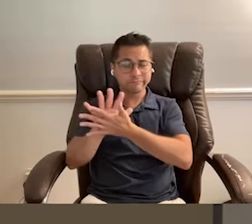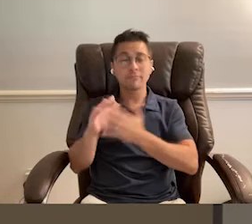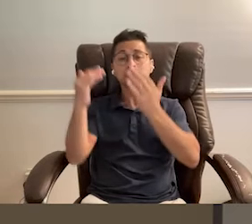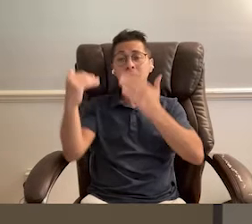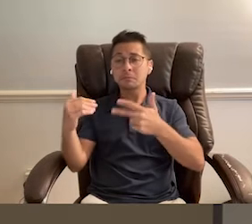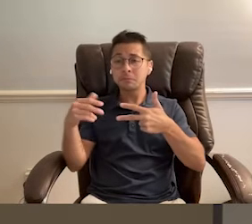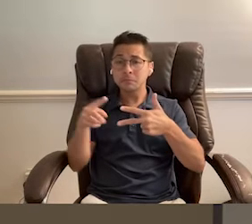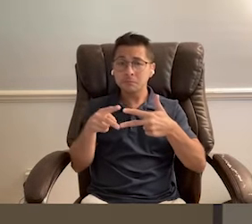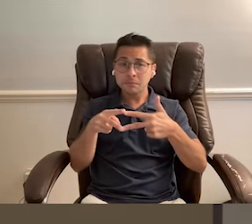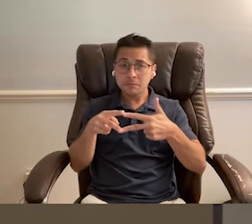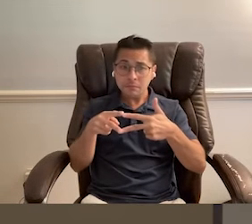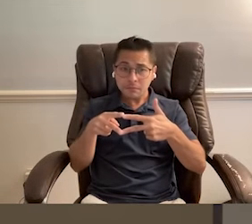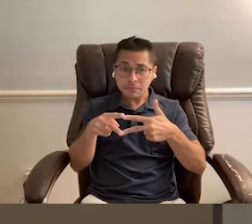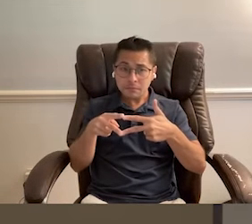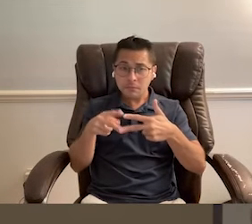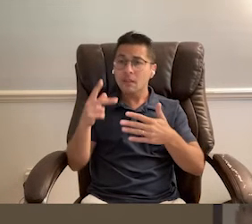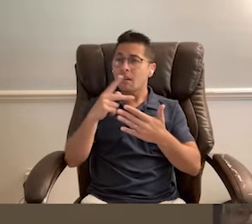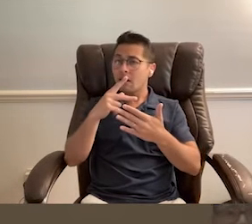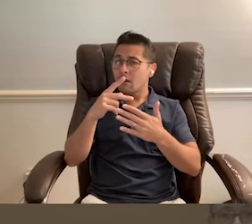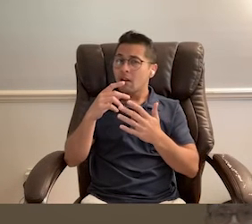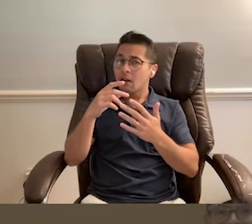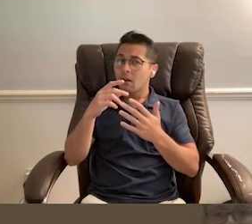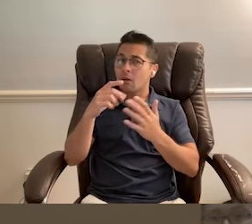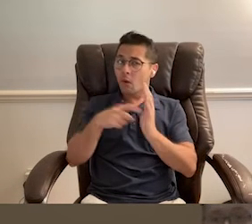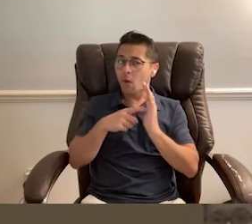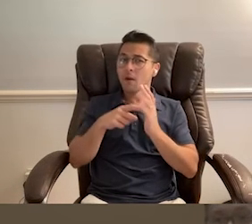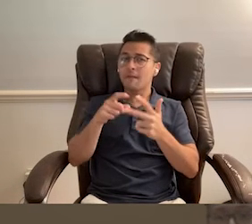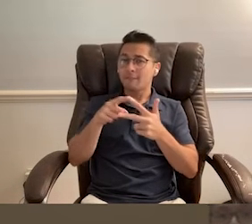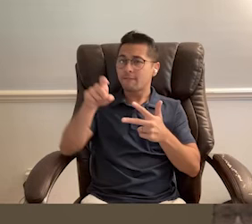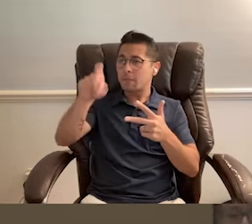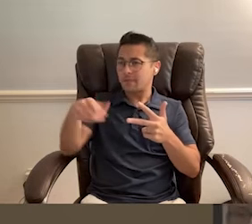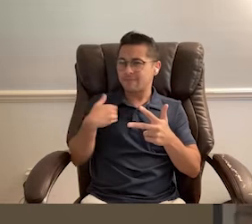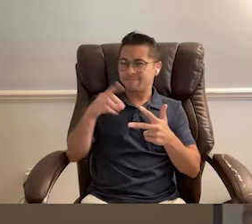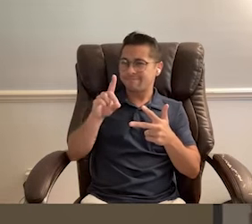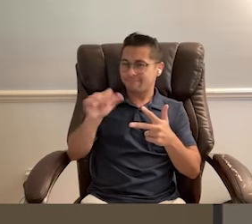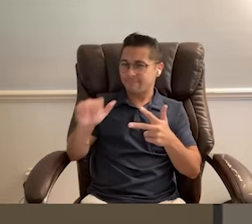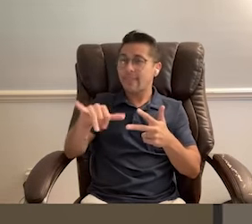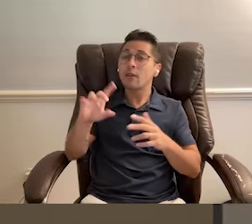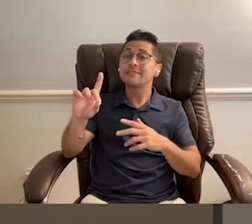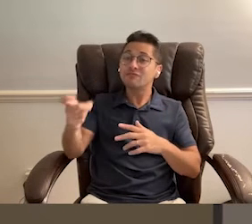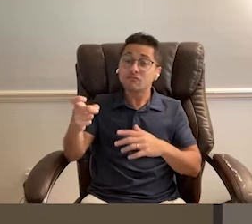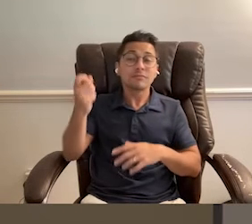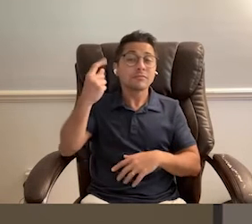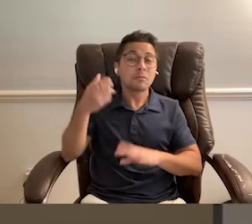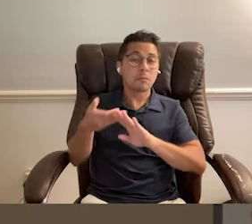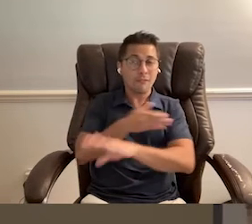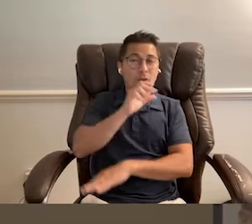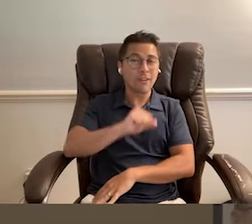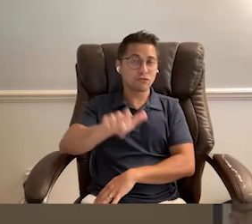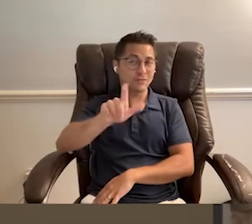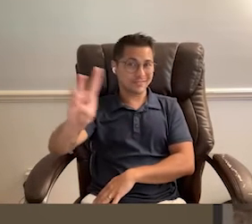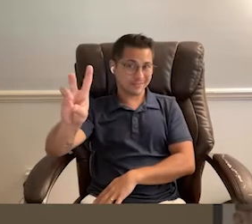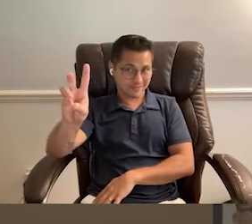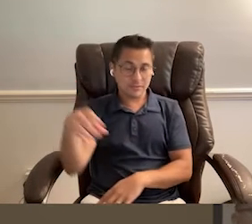requirements that all programs have to agree to. 1, you have to have a disability that was diagnosed prior to age 26. Doesn't matter